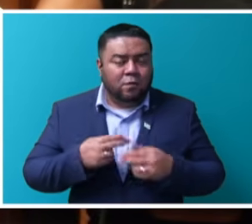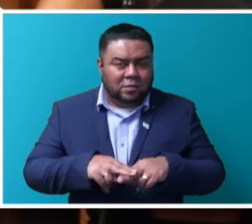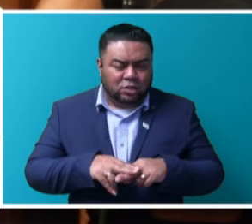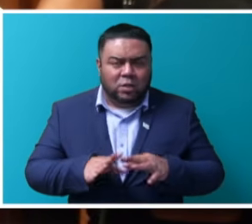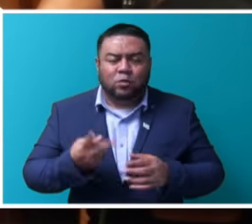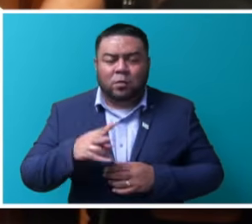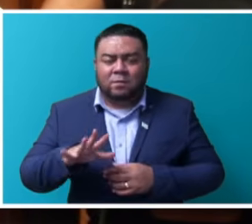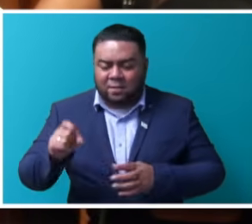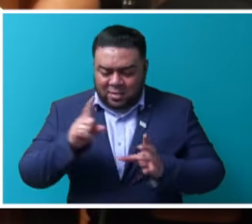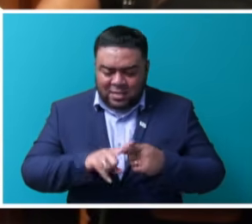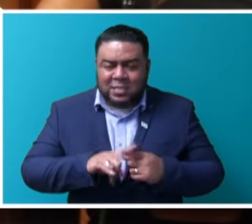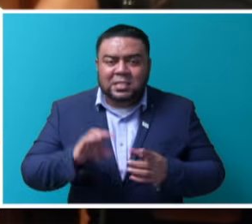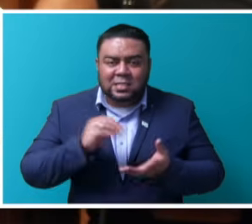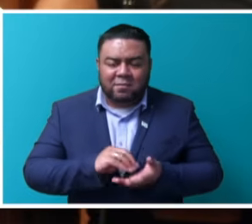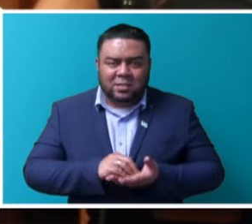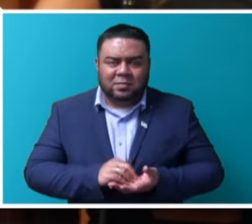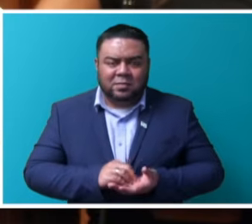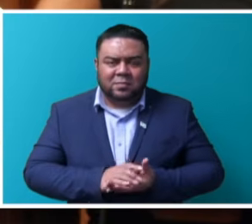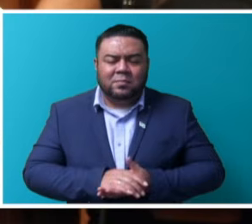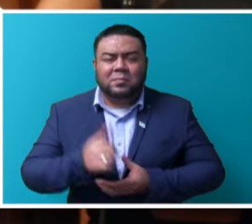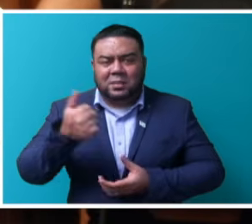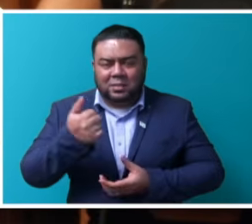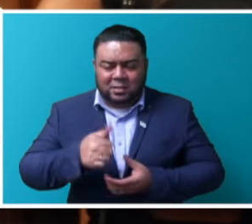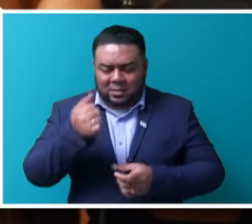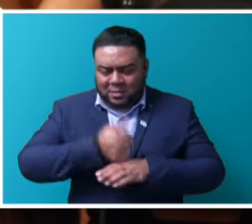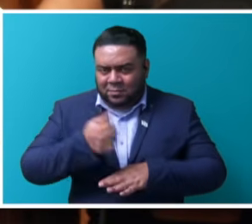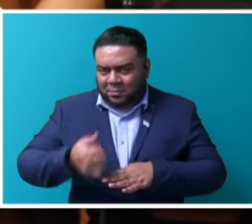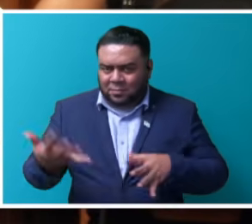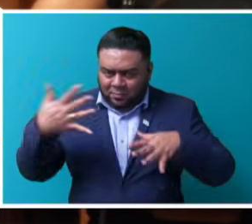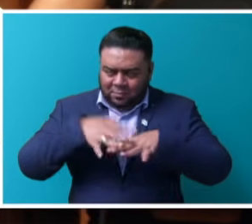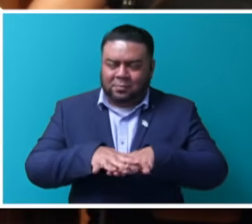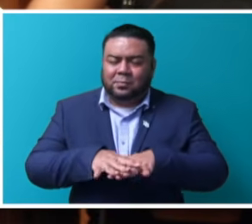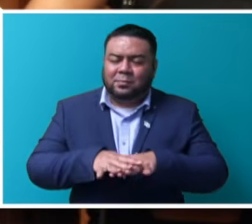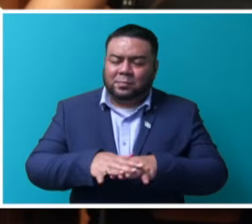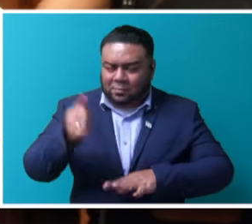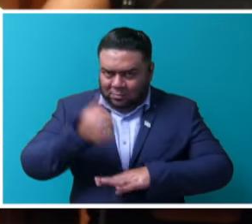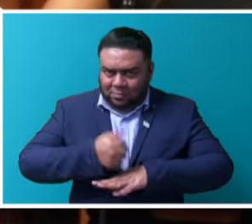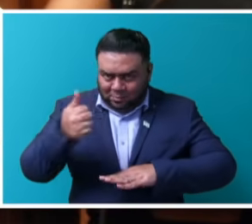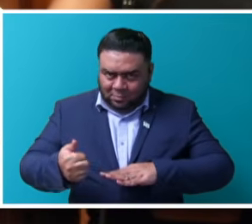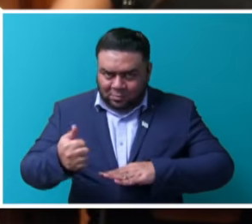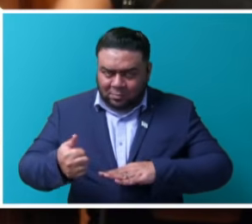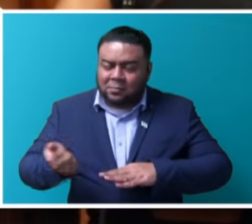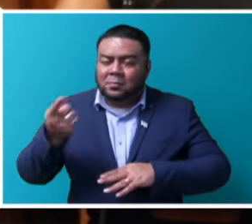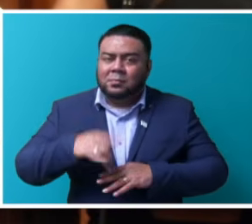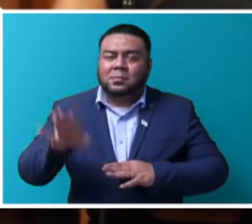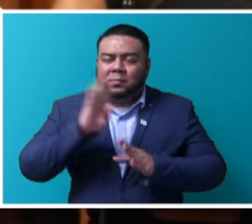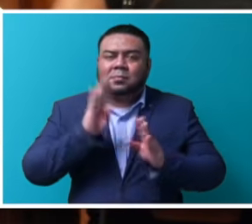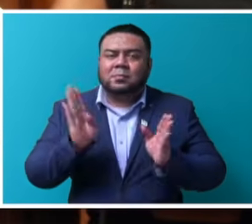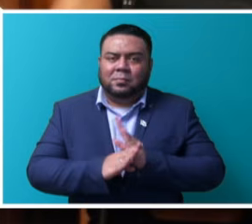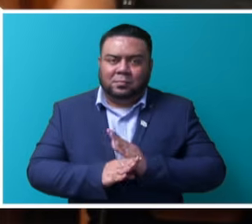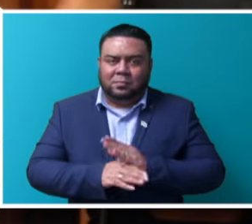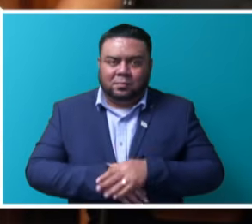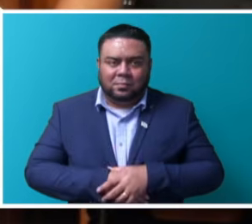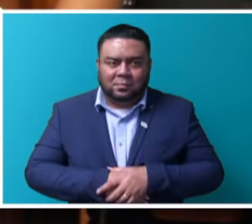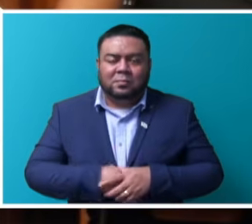e-services across 16 government agencies, streamlining interactions between government and the private sector.